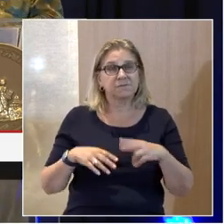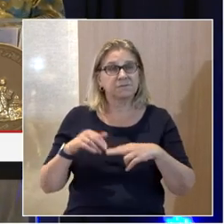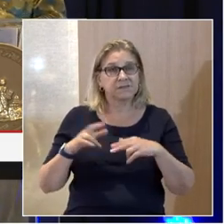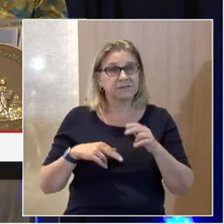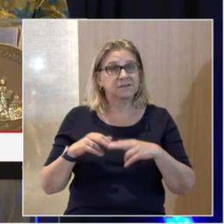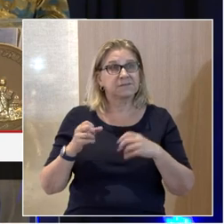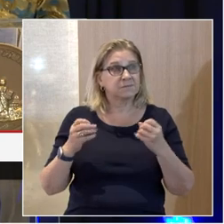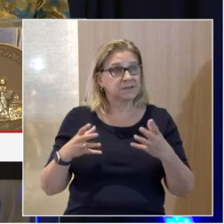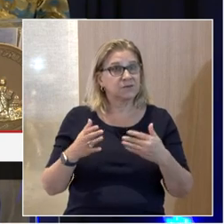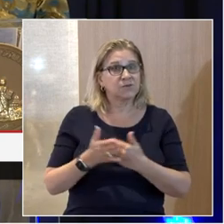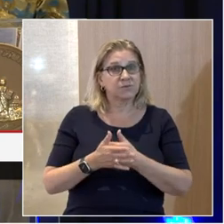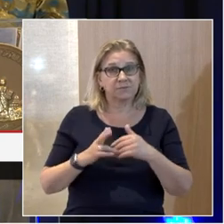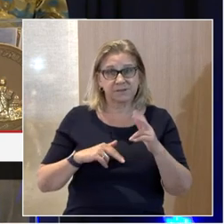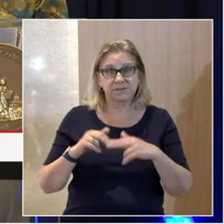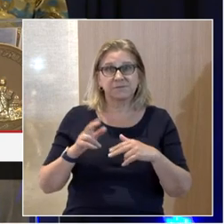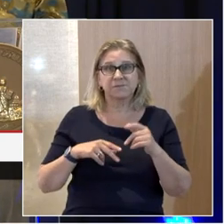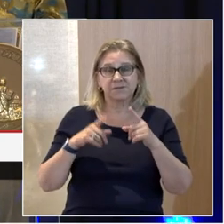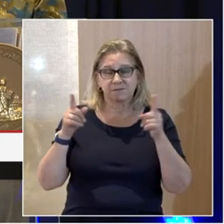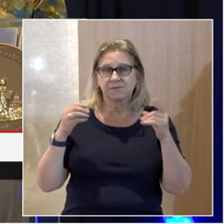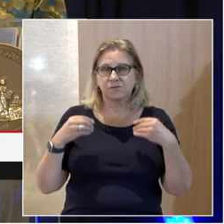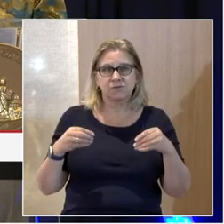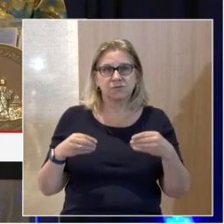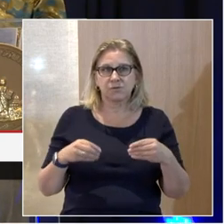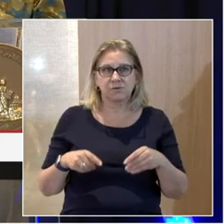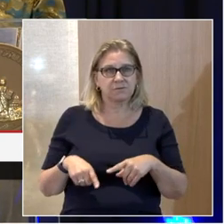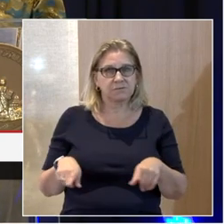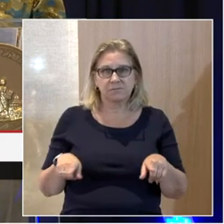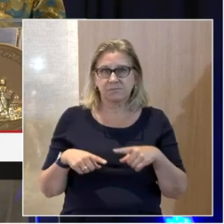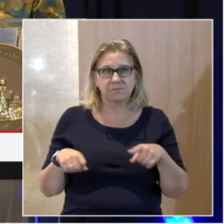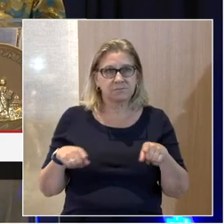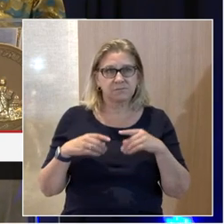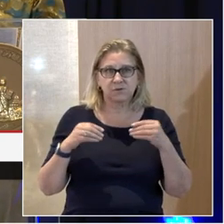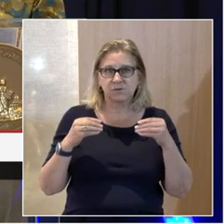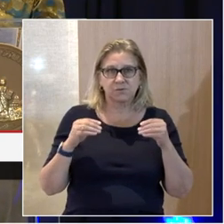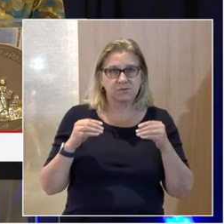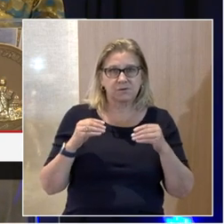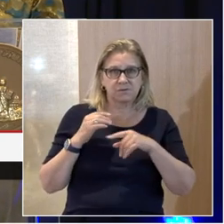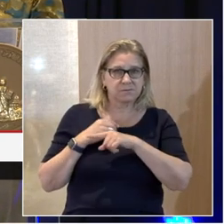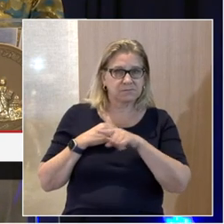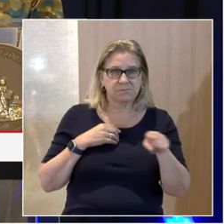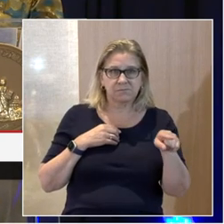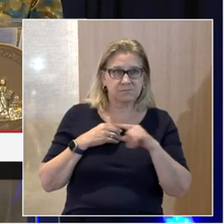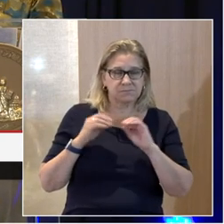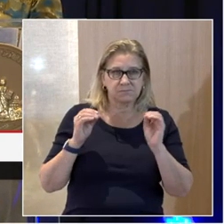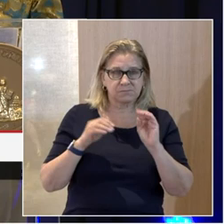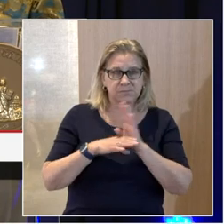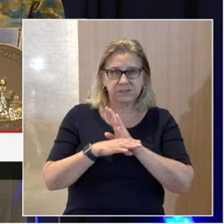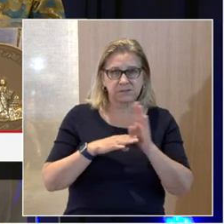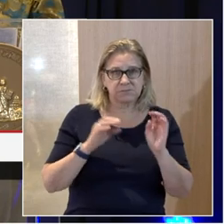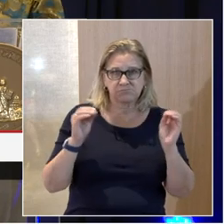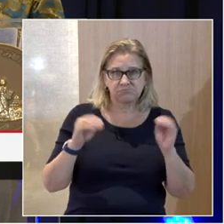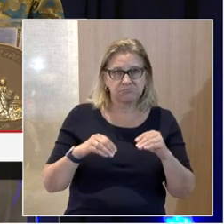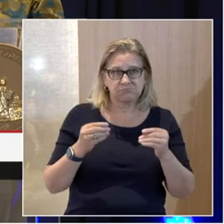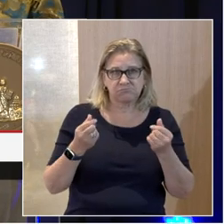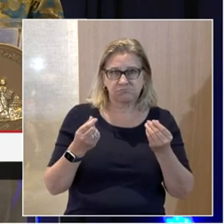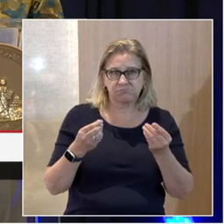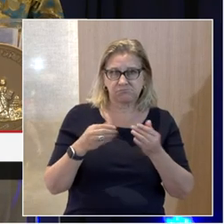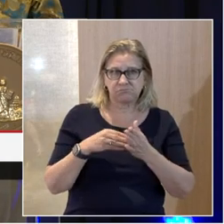built, there's no activity on the ground floor. It's not in the development plan. So if